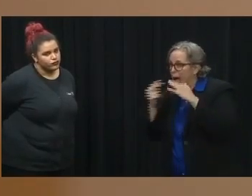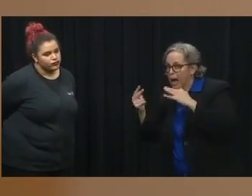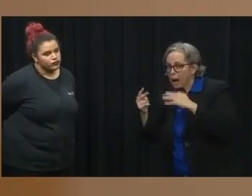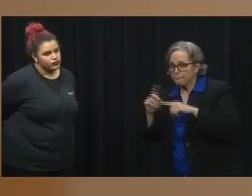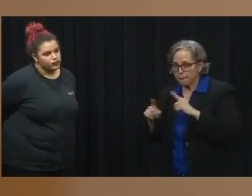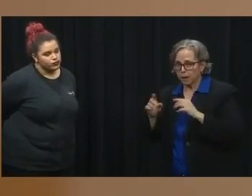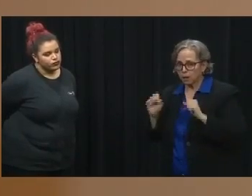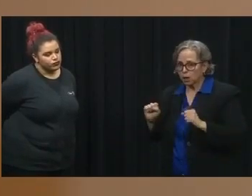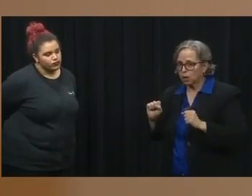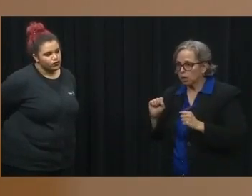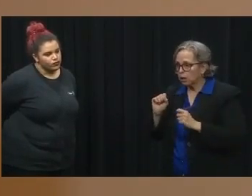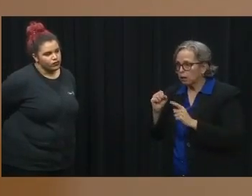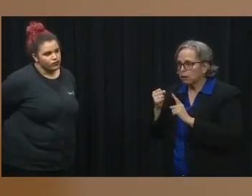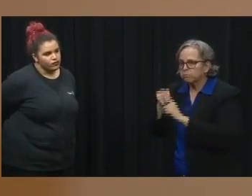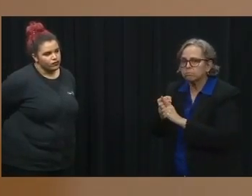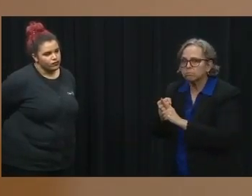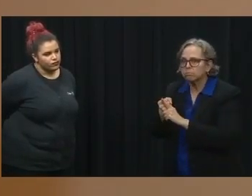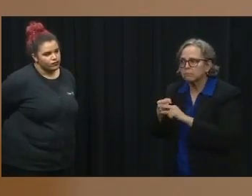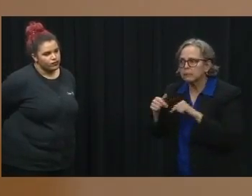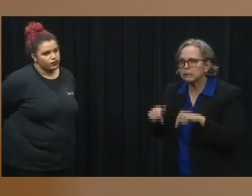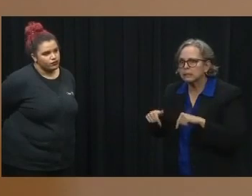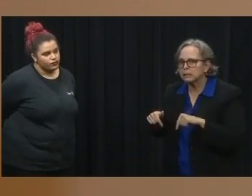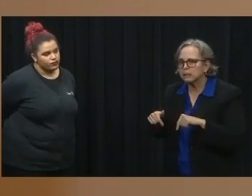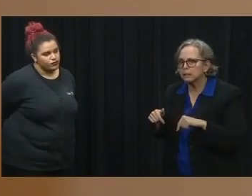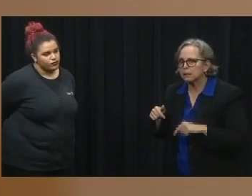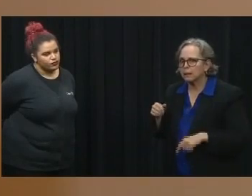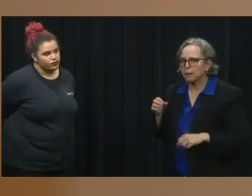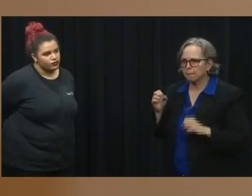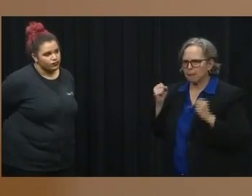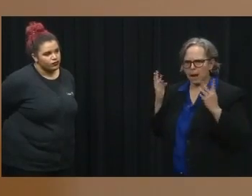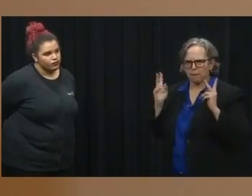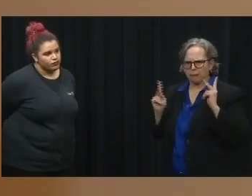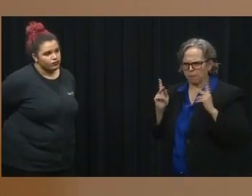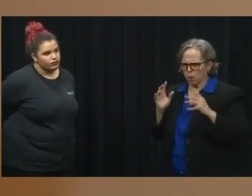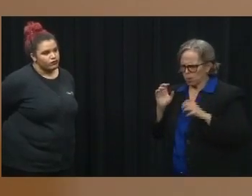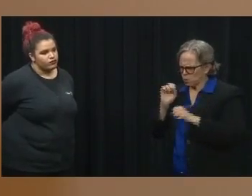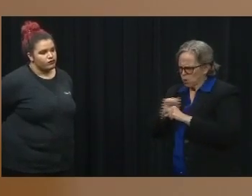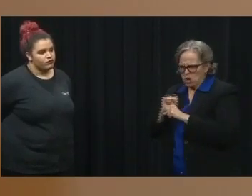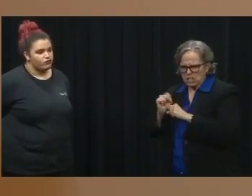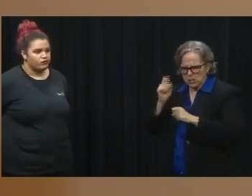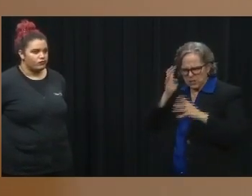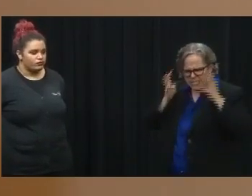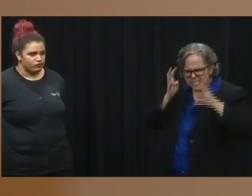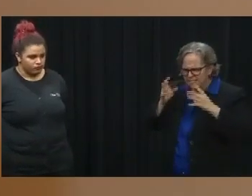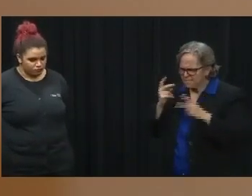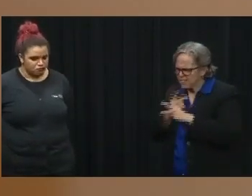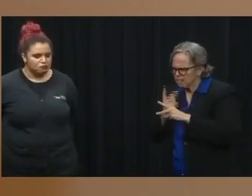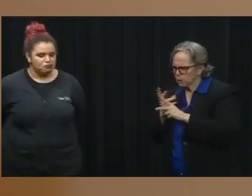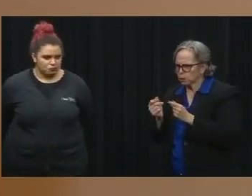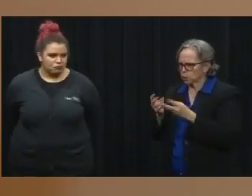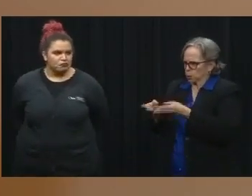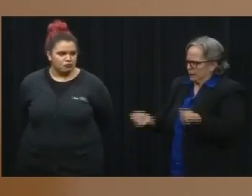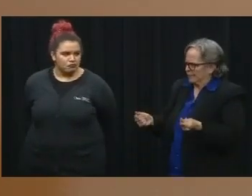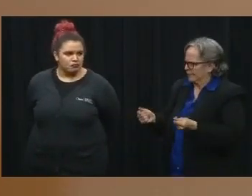So a lot of folks are hard at work at innovation. Okay, thank you. Thank you.